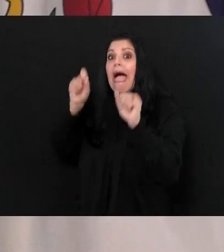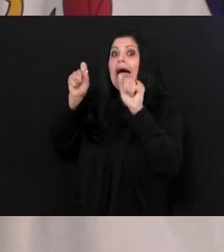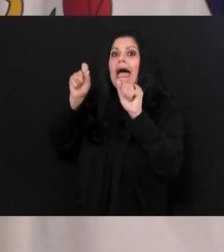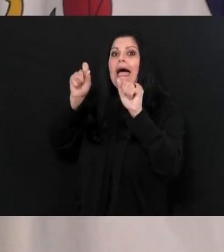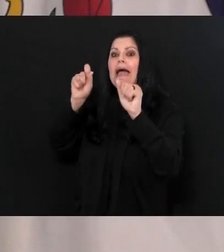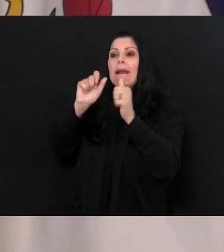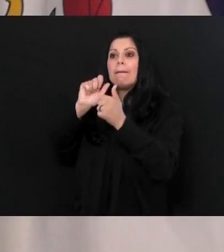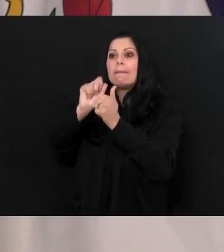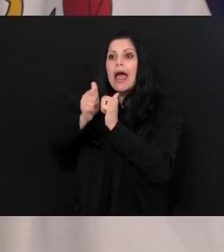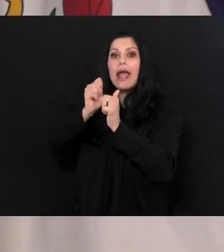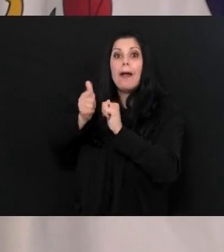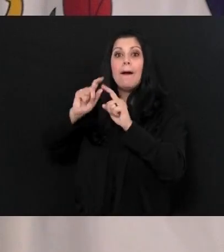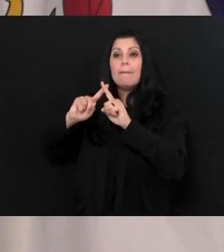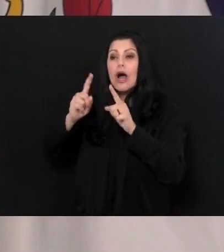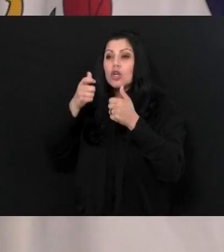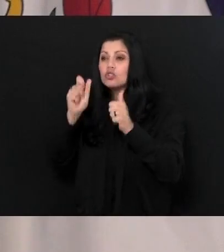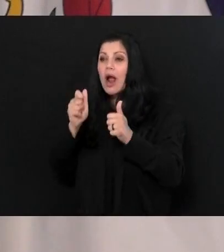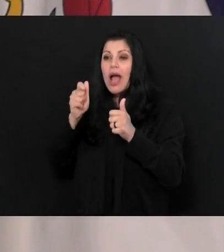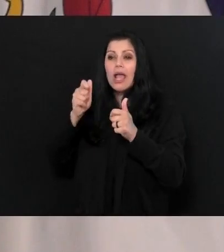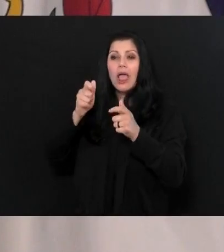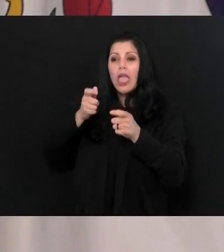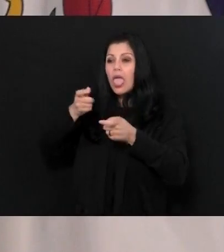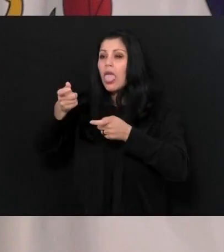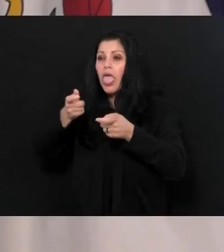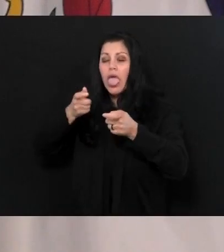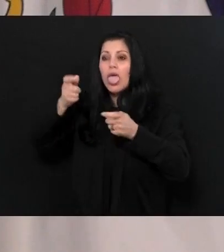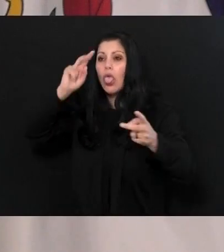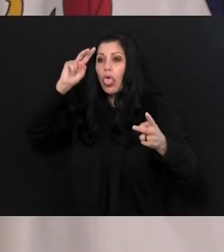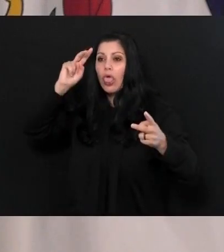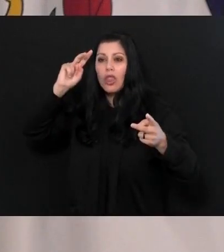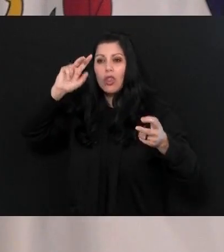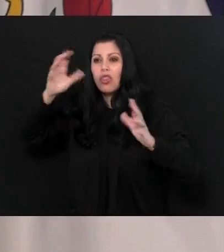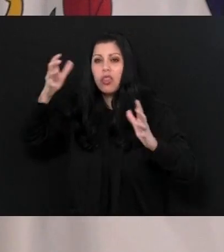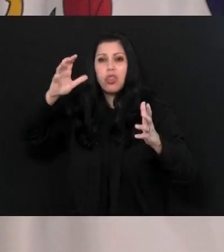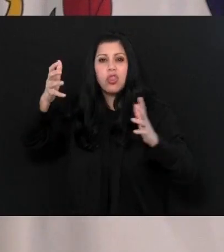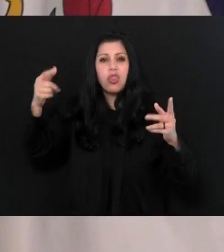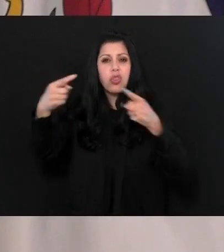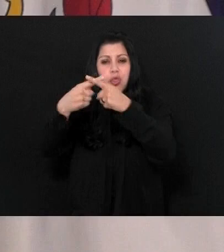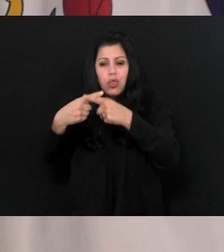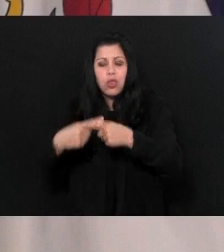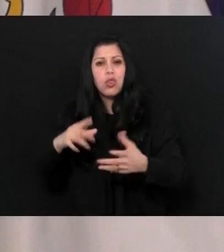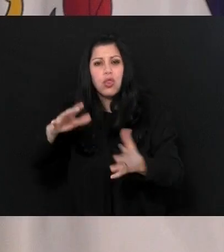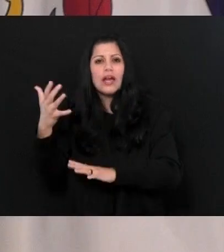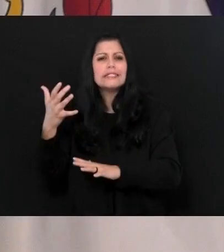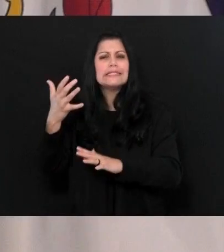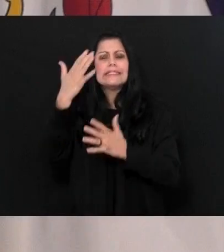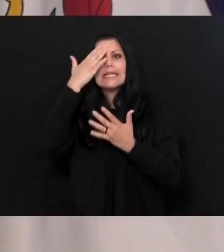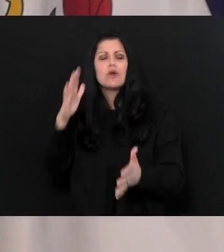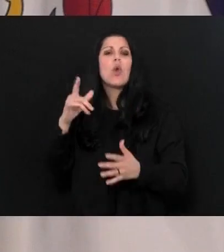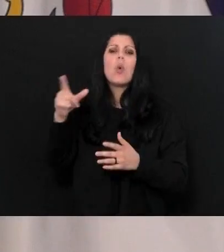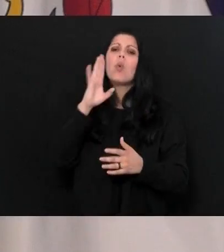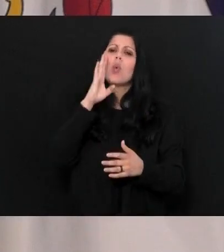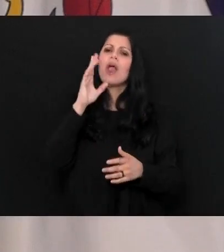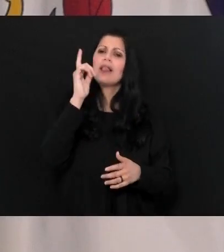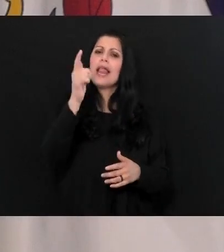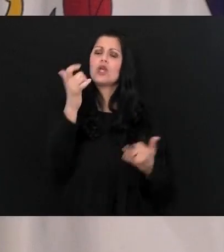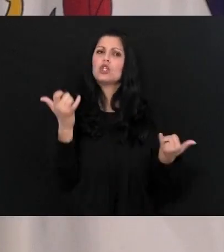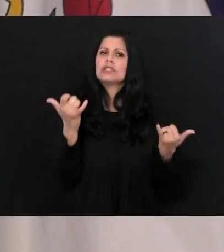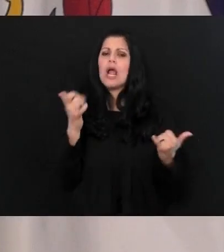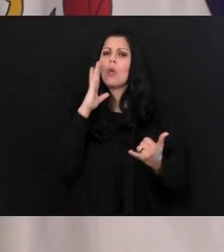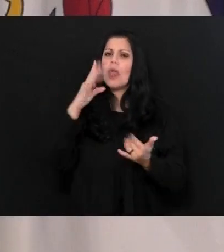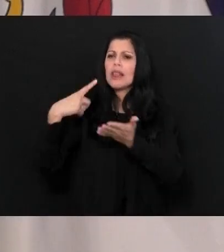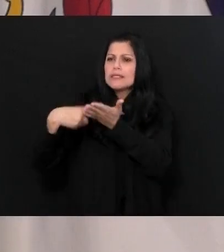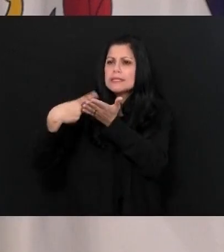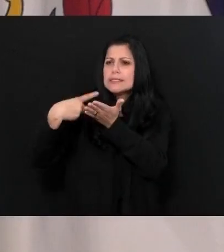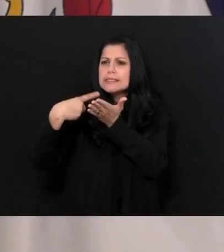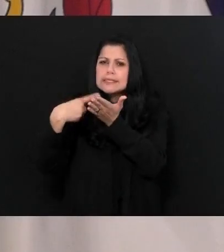back and forth, I don't think that's the thing to do. And I'll surely have a discussion later on today in regard with